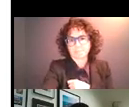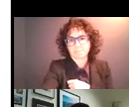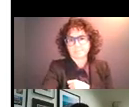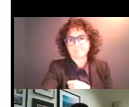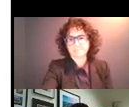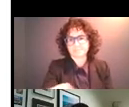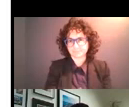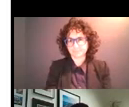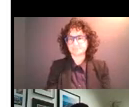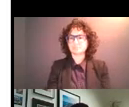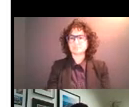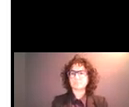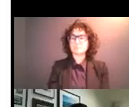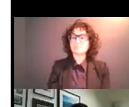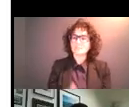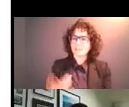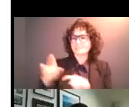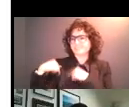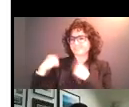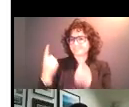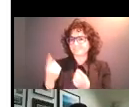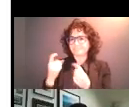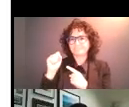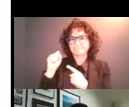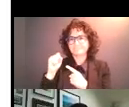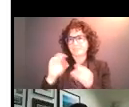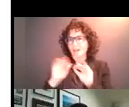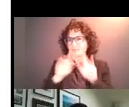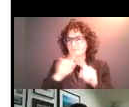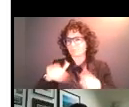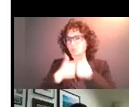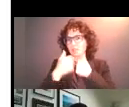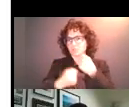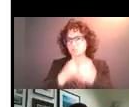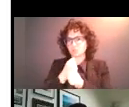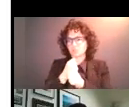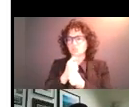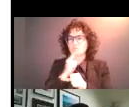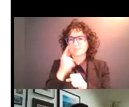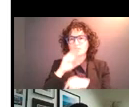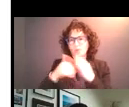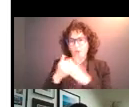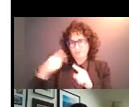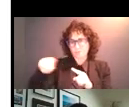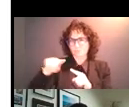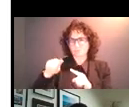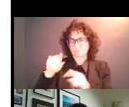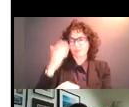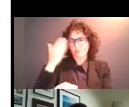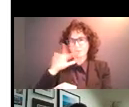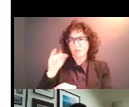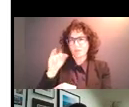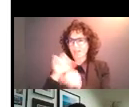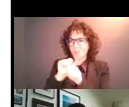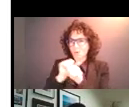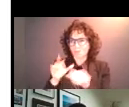So we know that it's been a challenging year for all of us, but especially for our frontline essential workers who throughout this pandemic have continued to serve